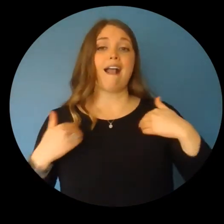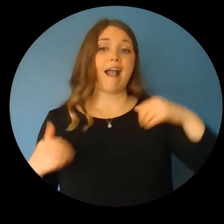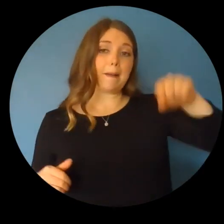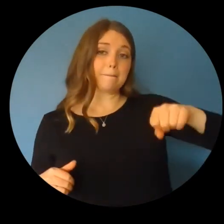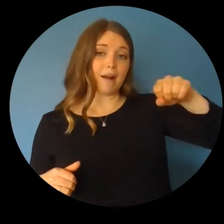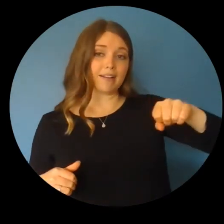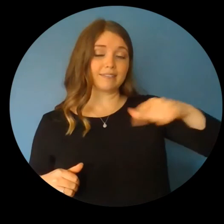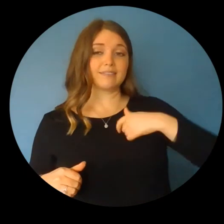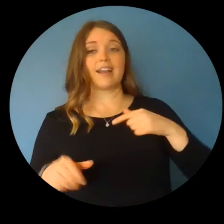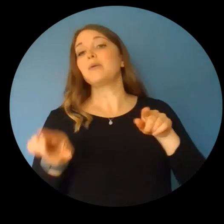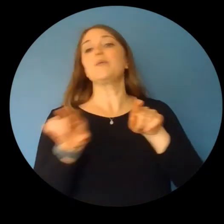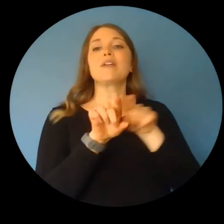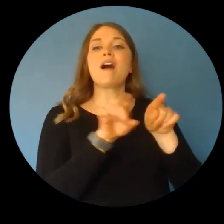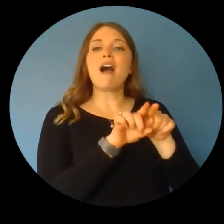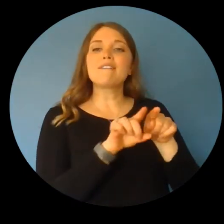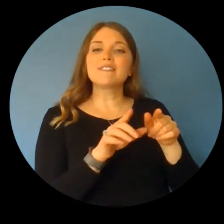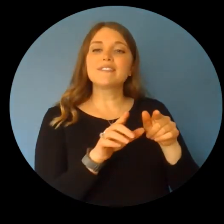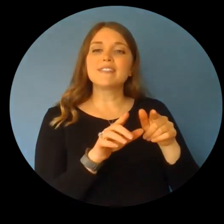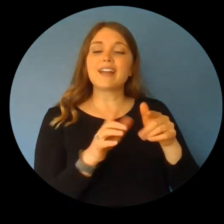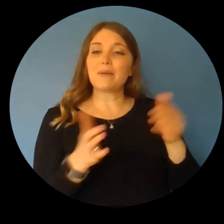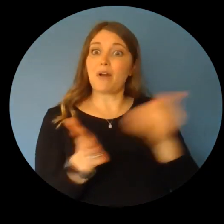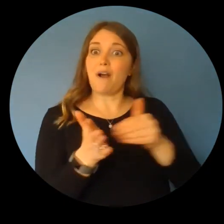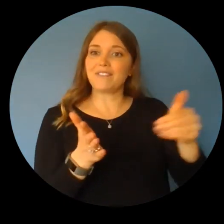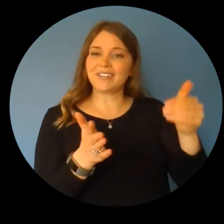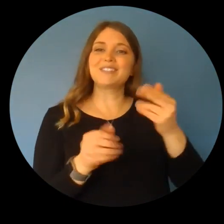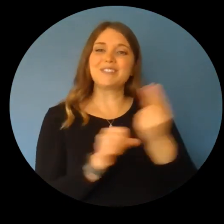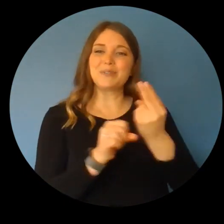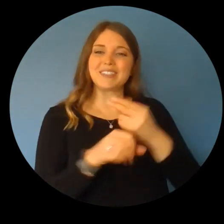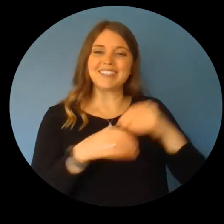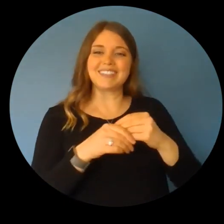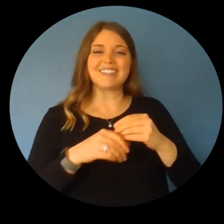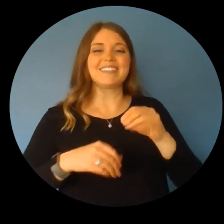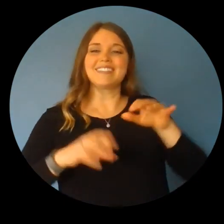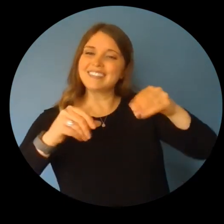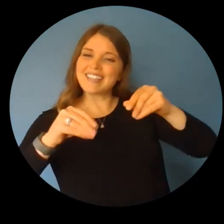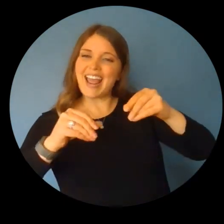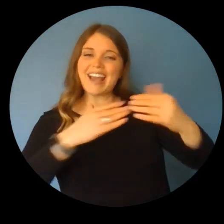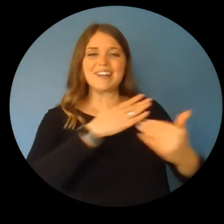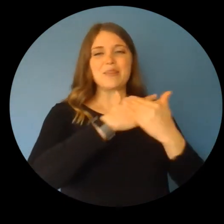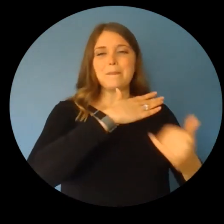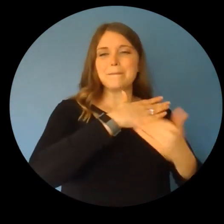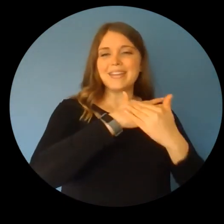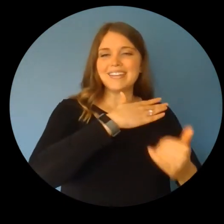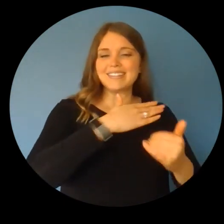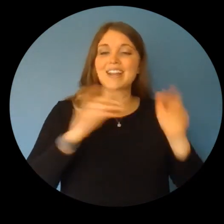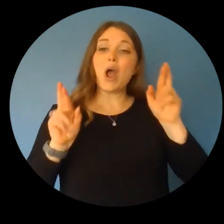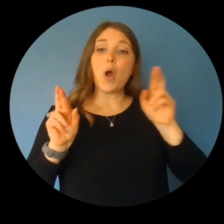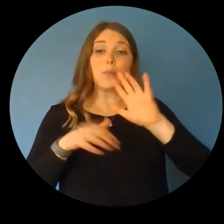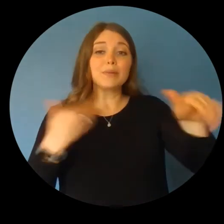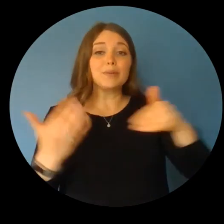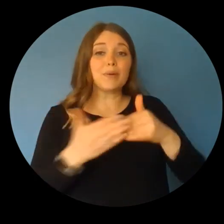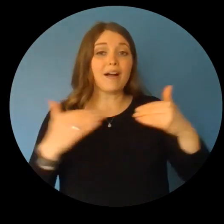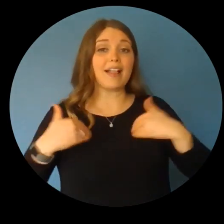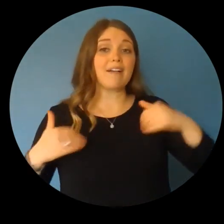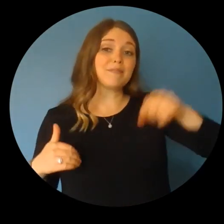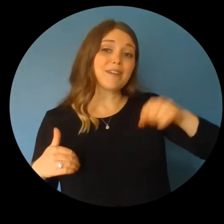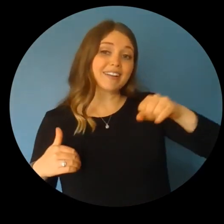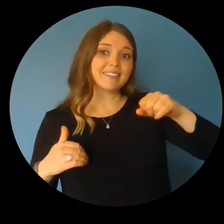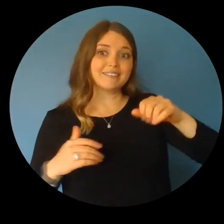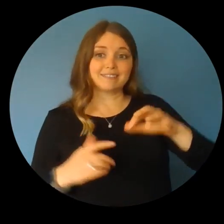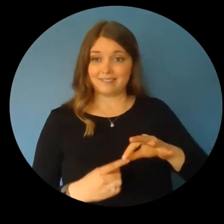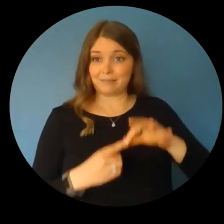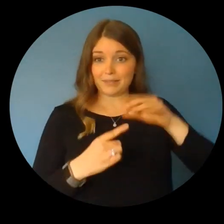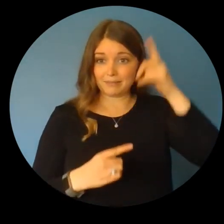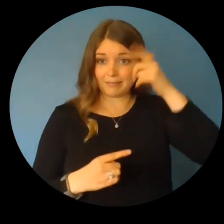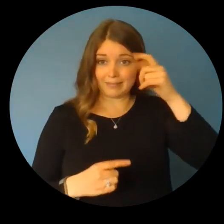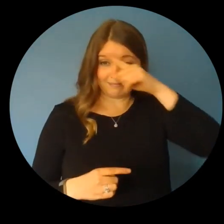the sand or at the beach. Hopefully all of you have a bucket, especially going into summer. Let's